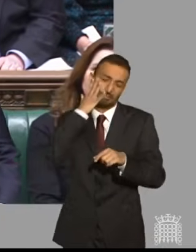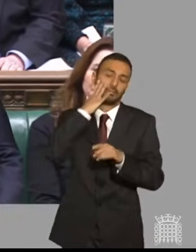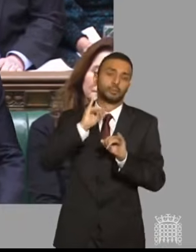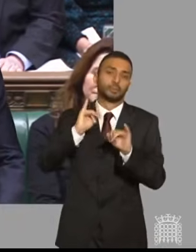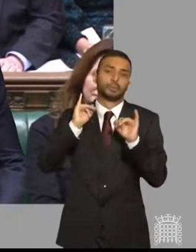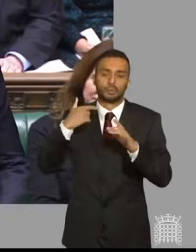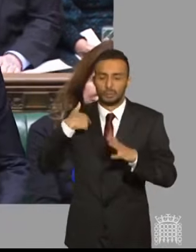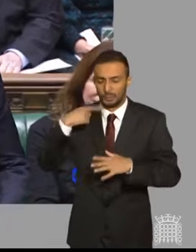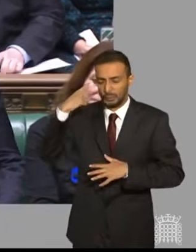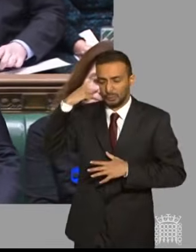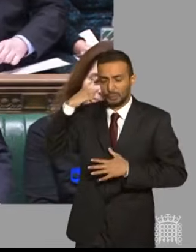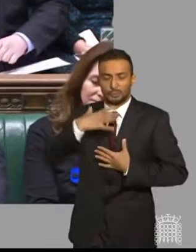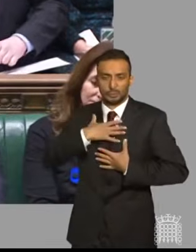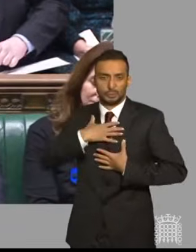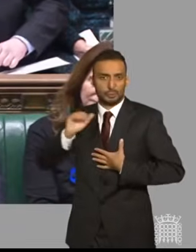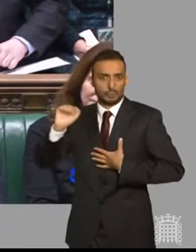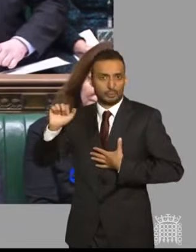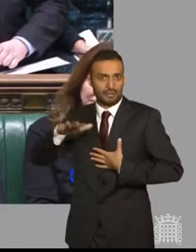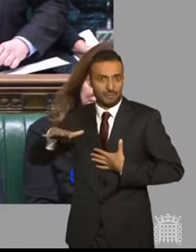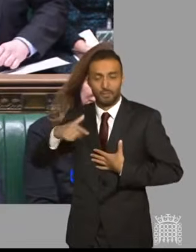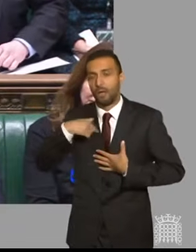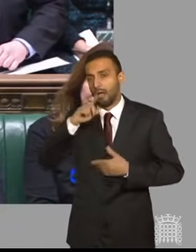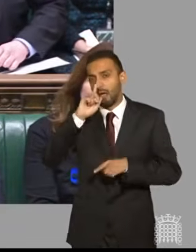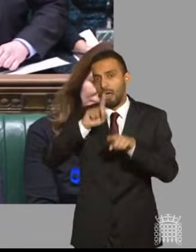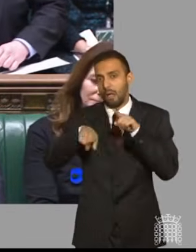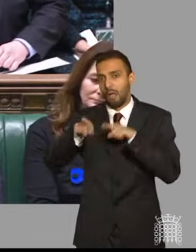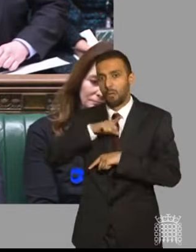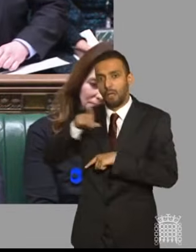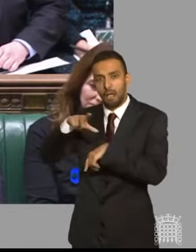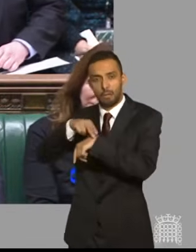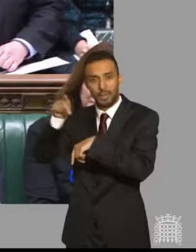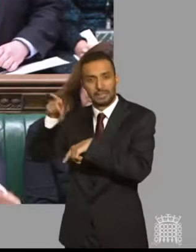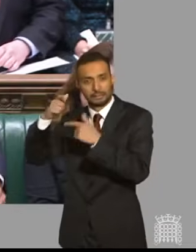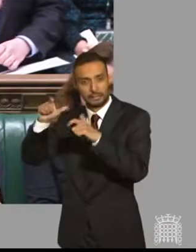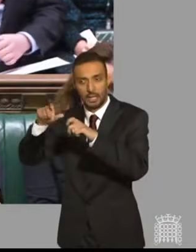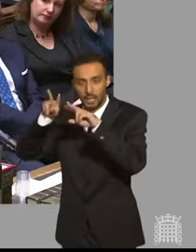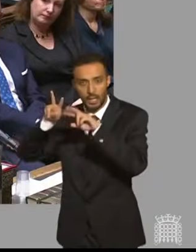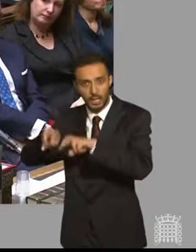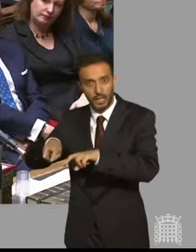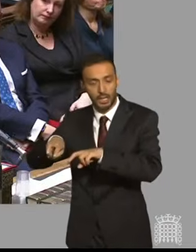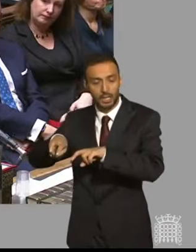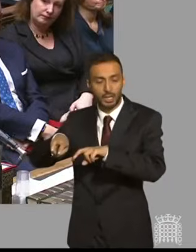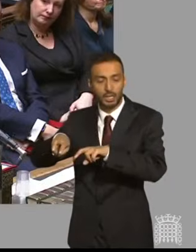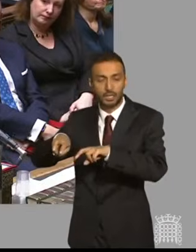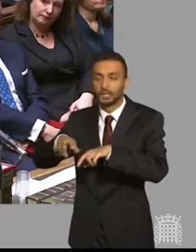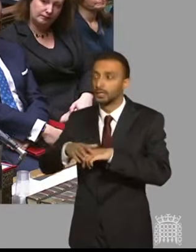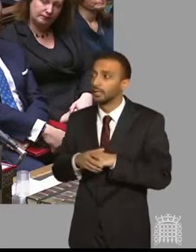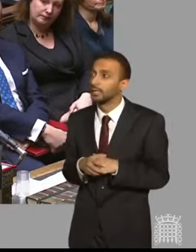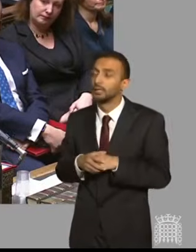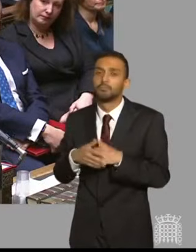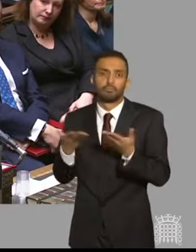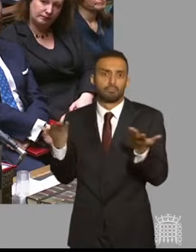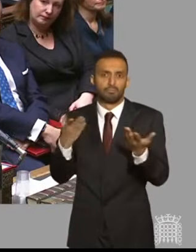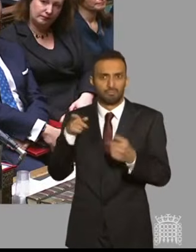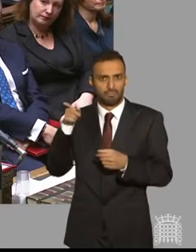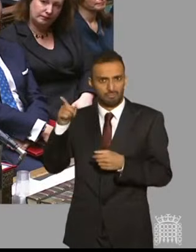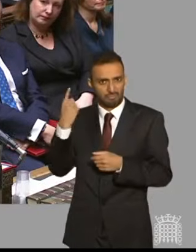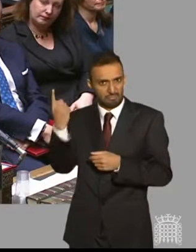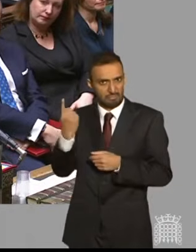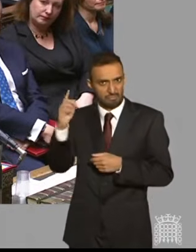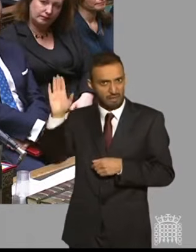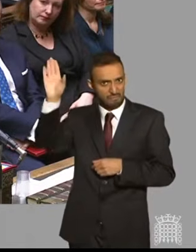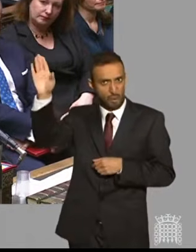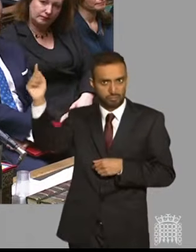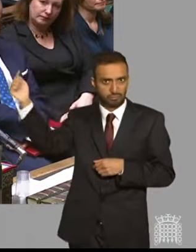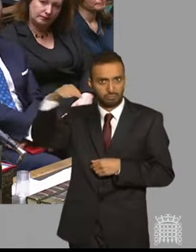more broadly, clearly, I don't think it's right for dangerous foreign criminals to be able to stay in our country. And that's why our